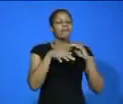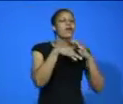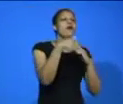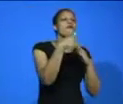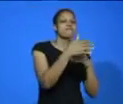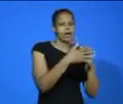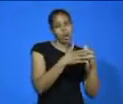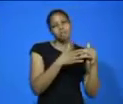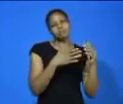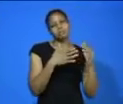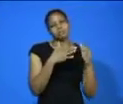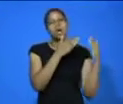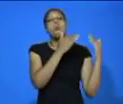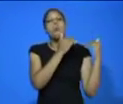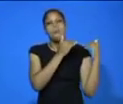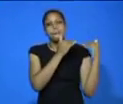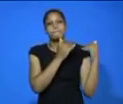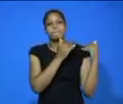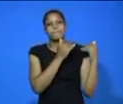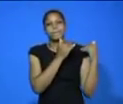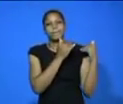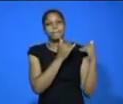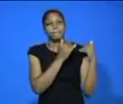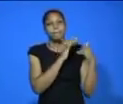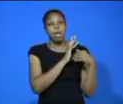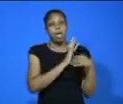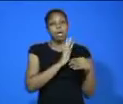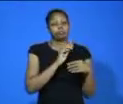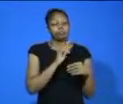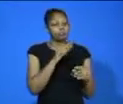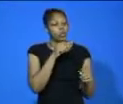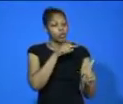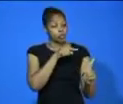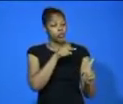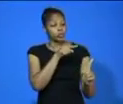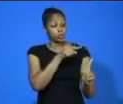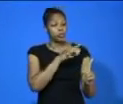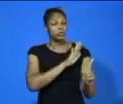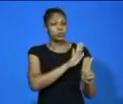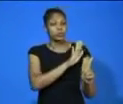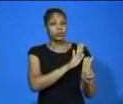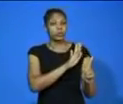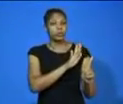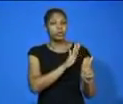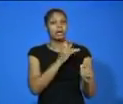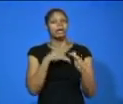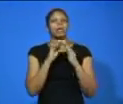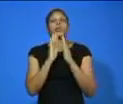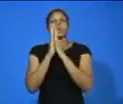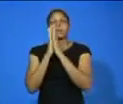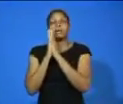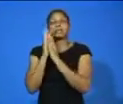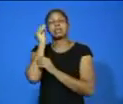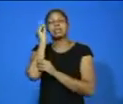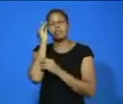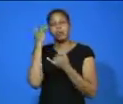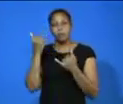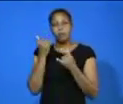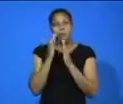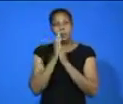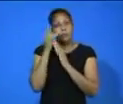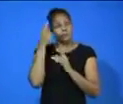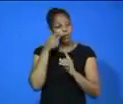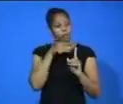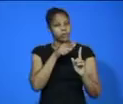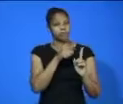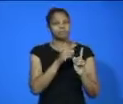comfort, and hope. You are in our prayers and our thoughts even at this time, and I'll pray for you